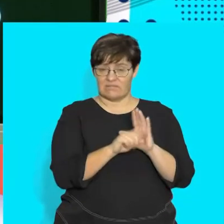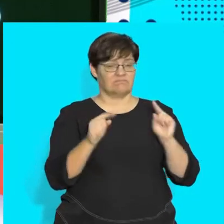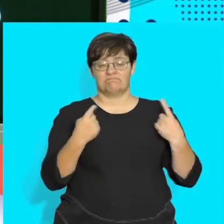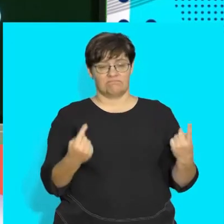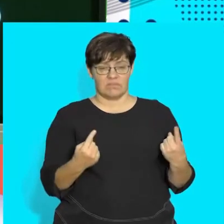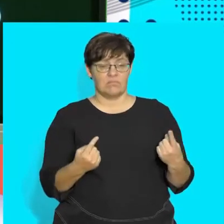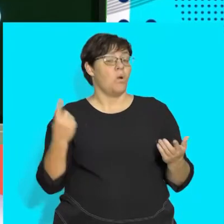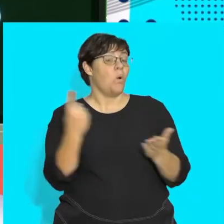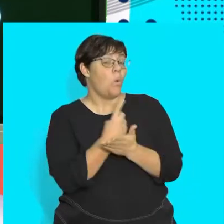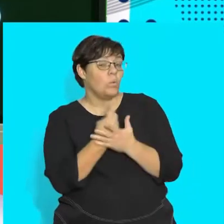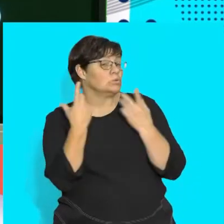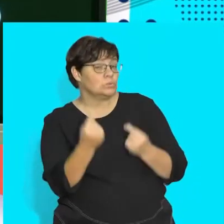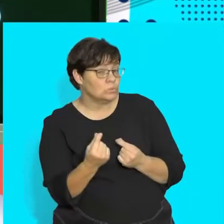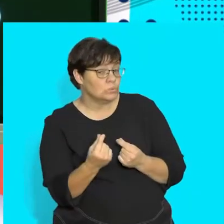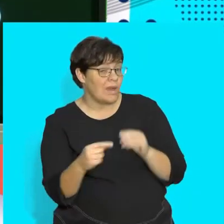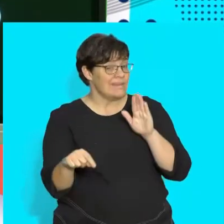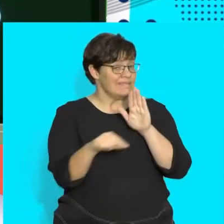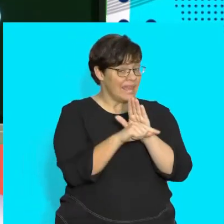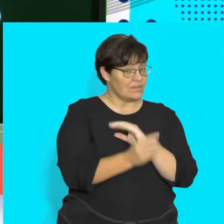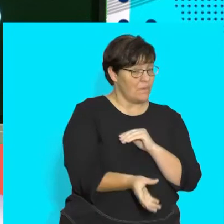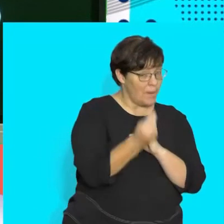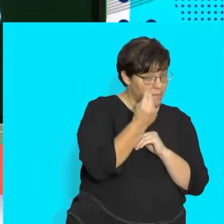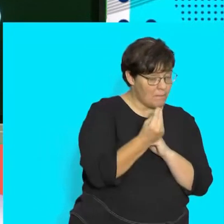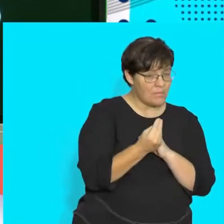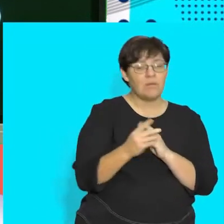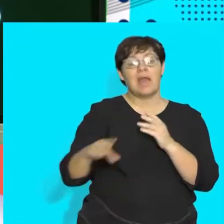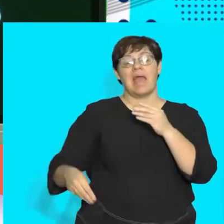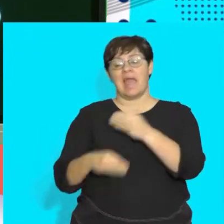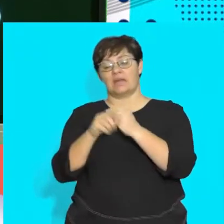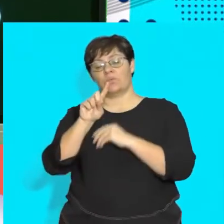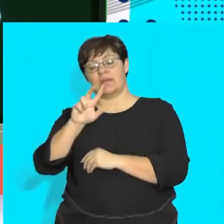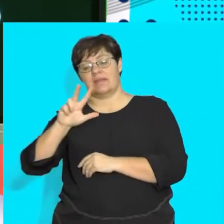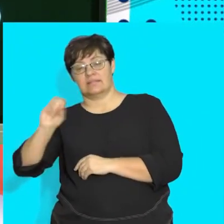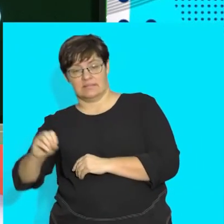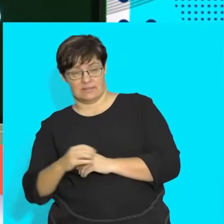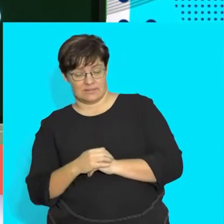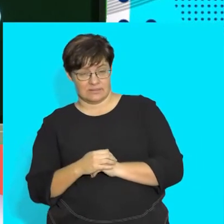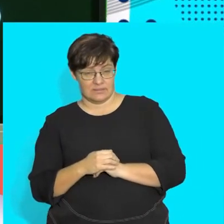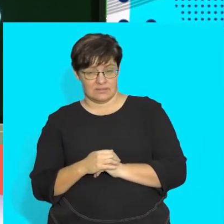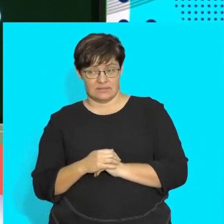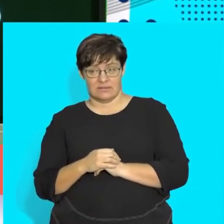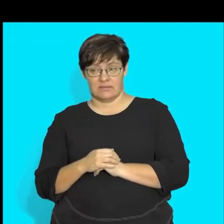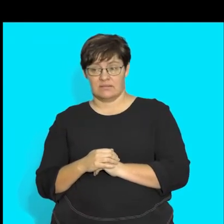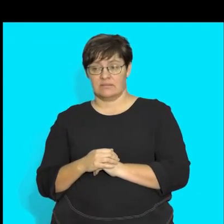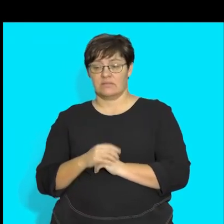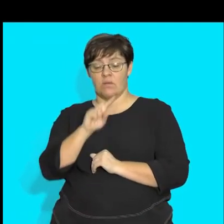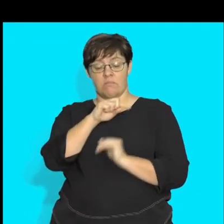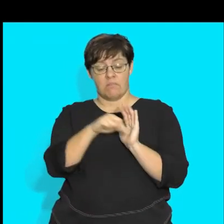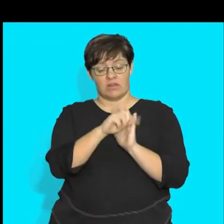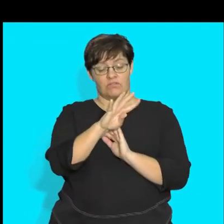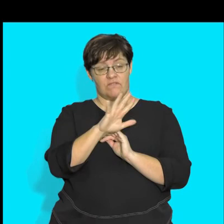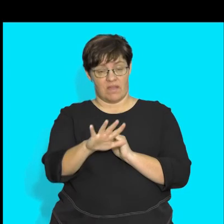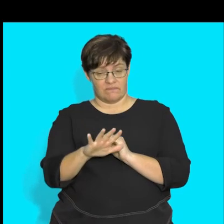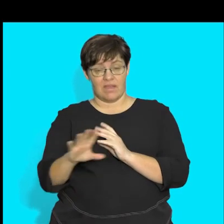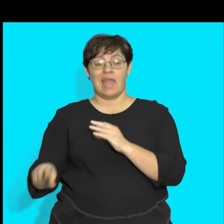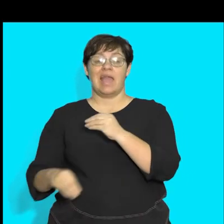a negative angle. And so what are we always going to do when we get a negative angle is all we're going to do is we're going to add 180. And so I'm going to take that